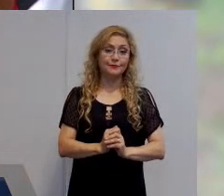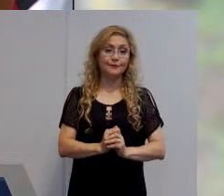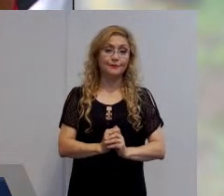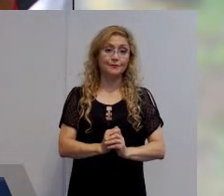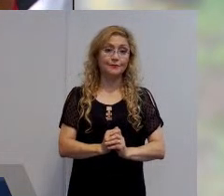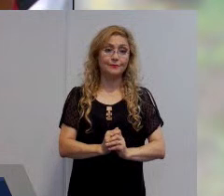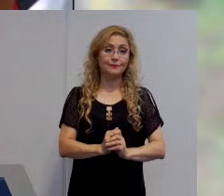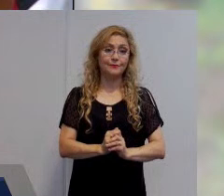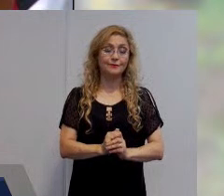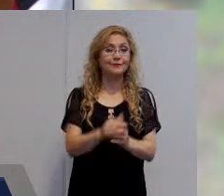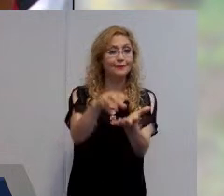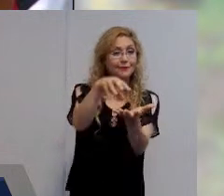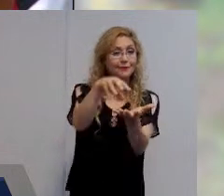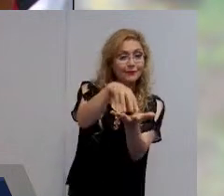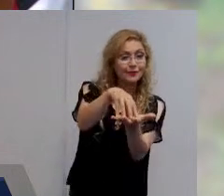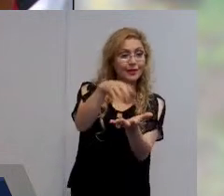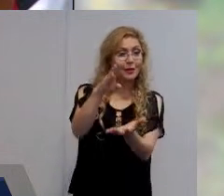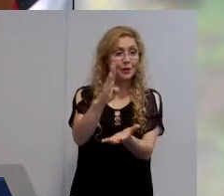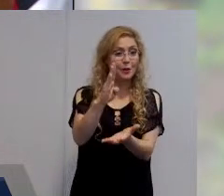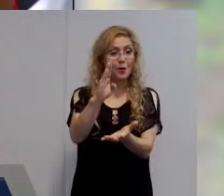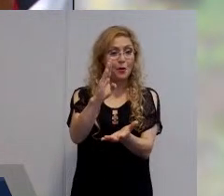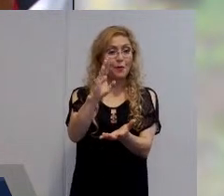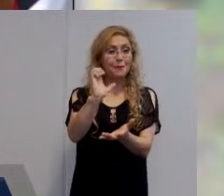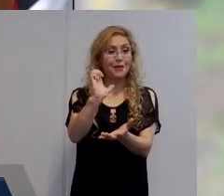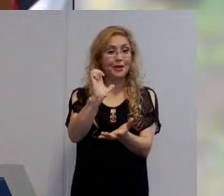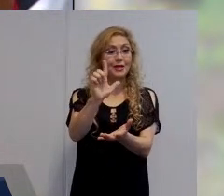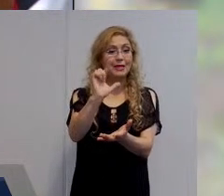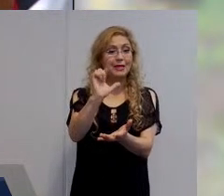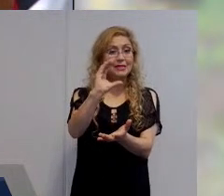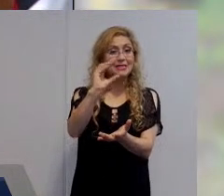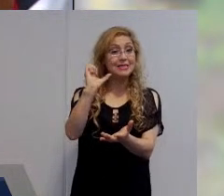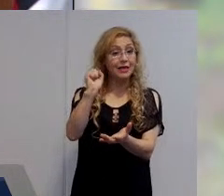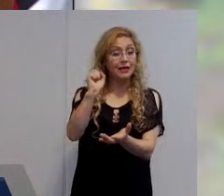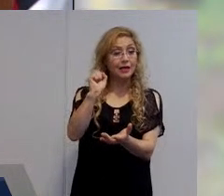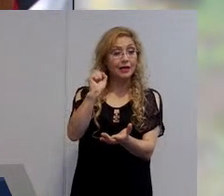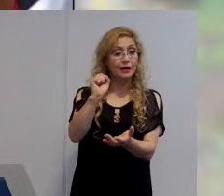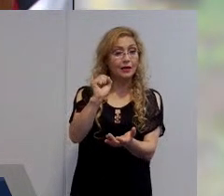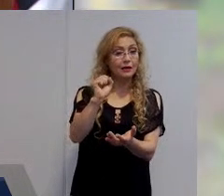we give you a heartfelt thank you